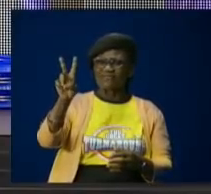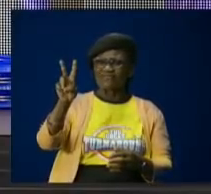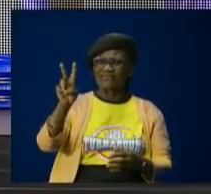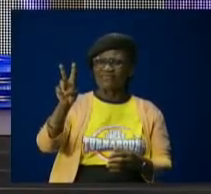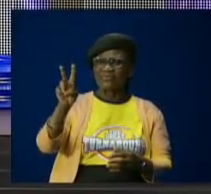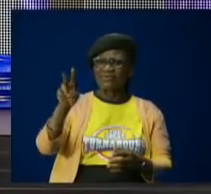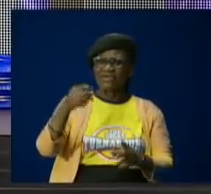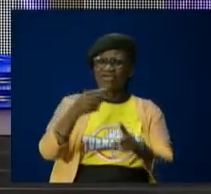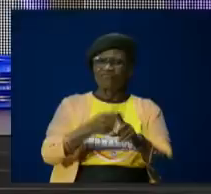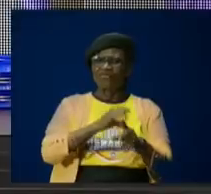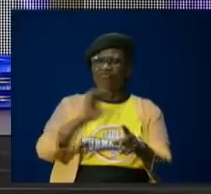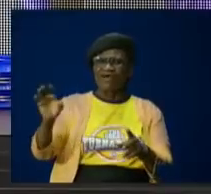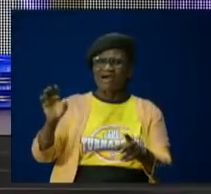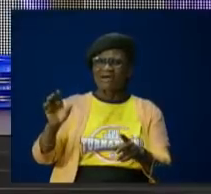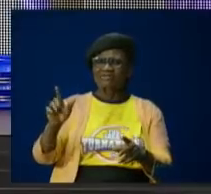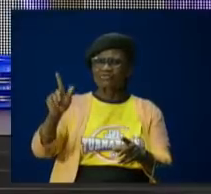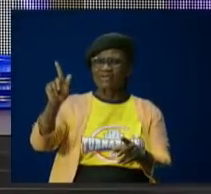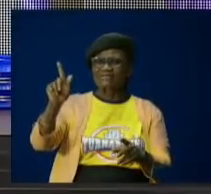from verse